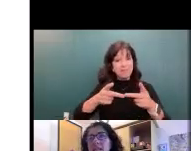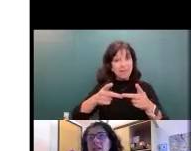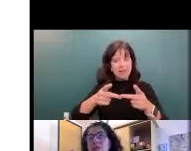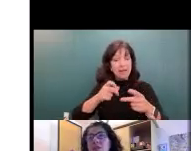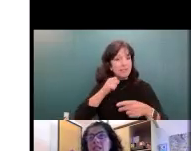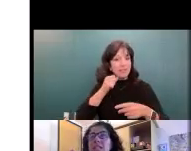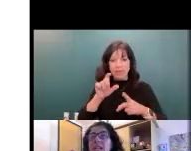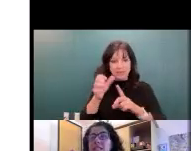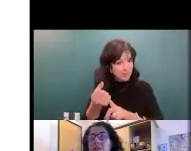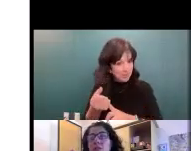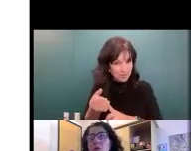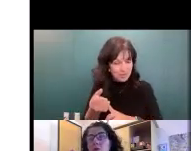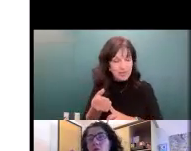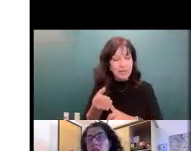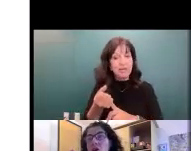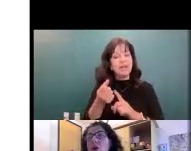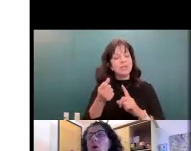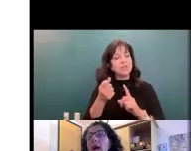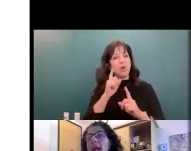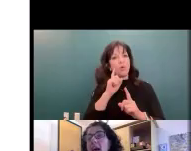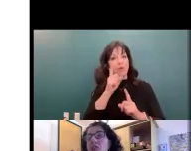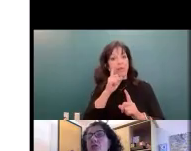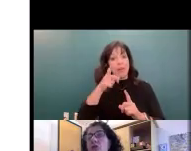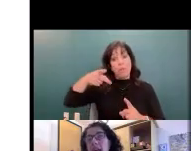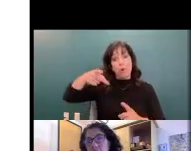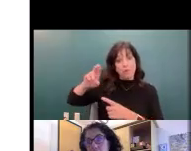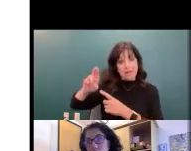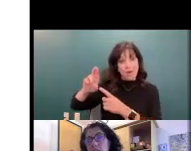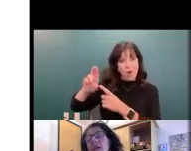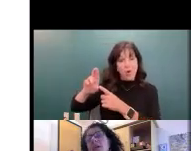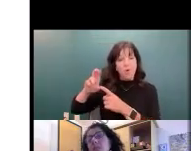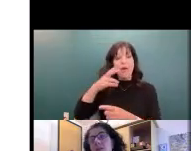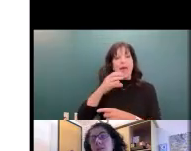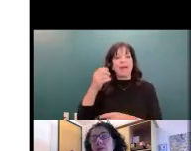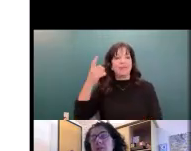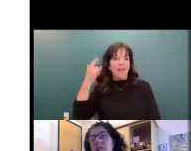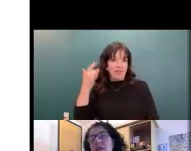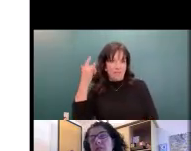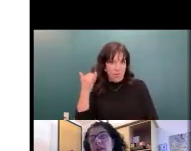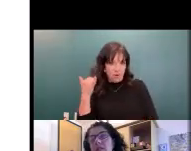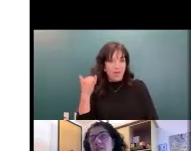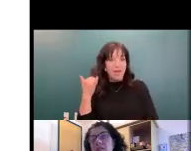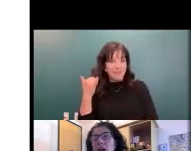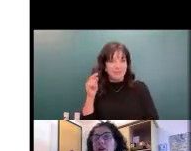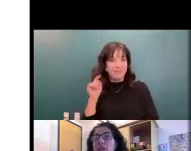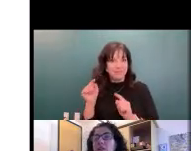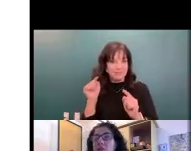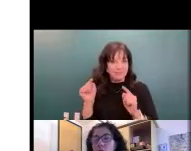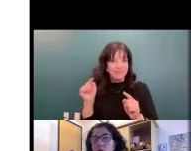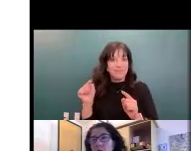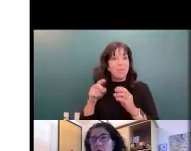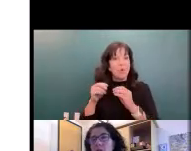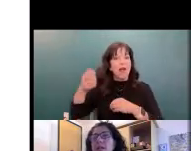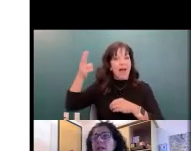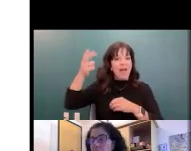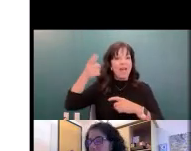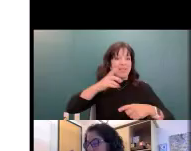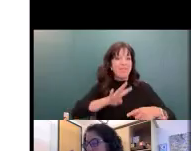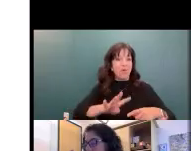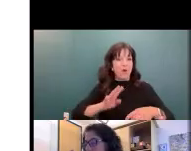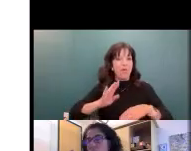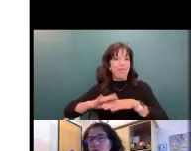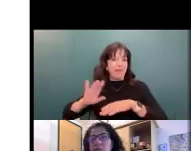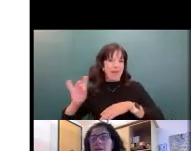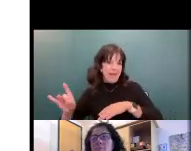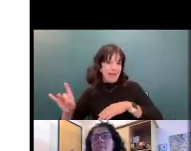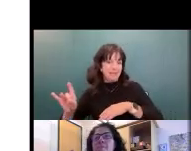the case. Really stands out for Puerto Rico and for California, where the prevalence of autism is higher in their 4-year-olds